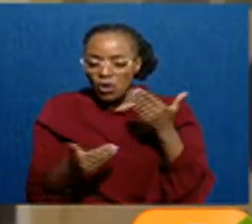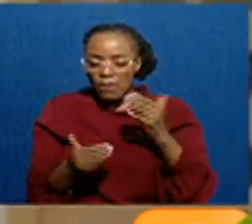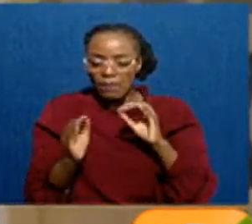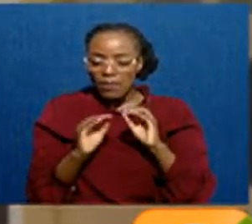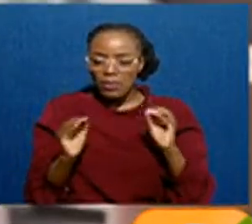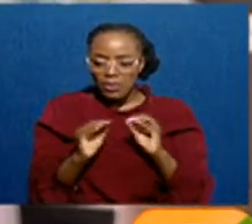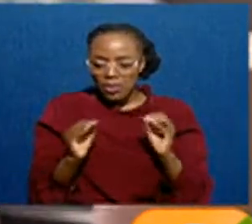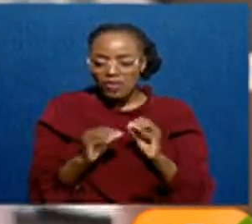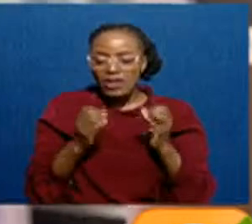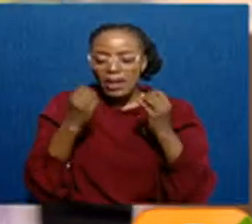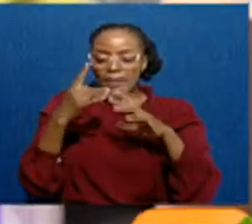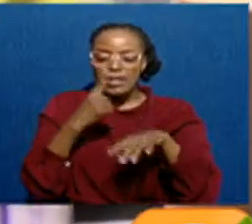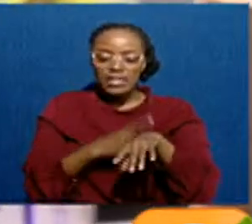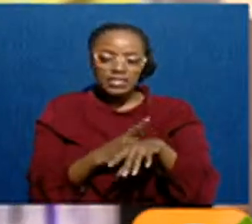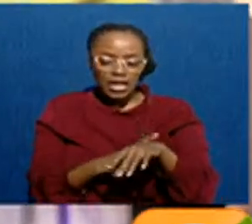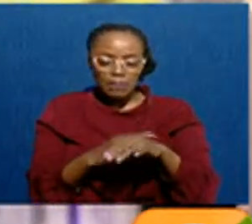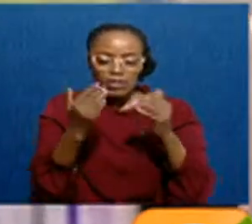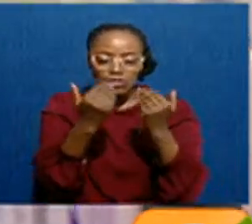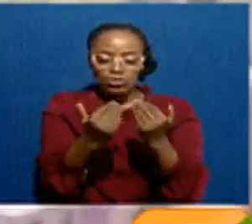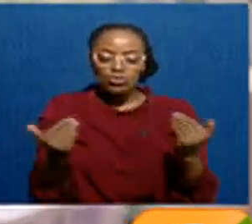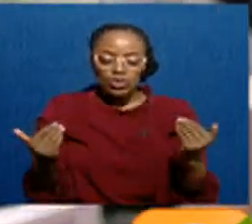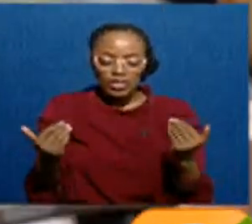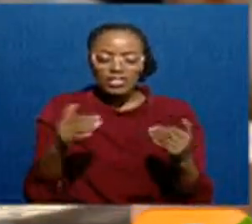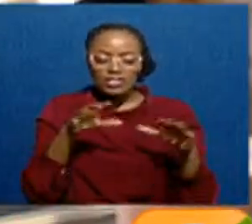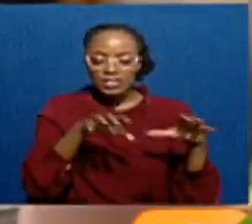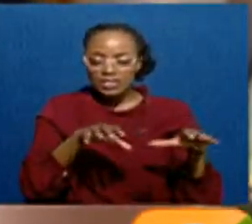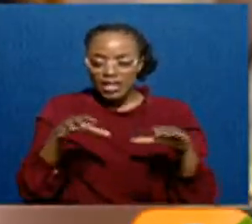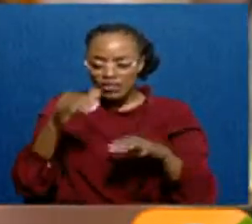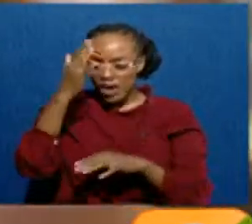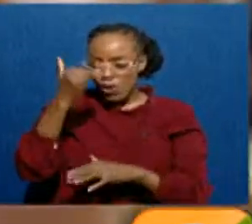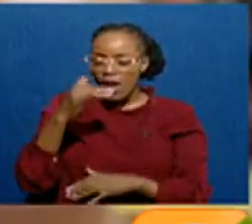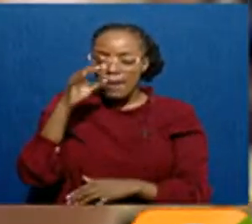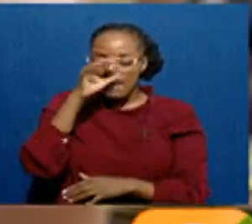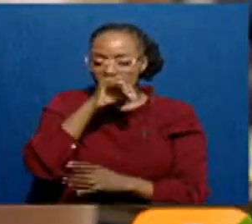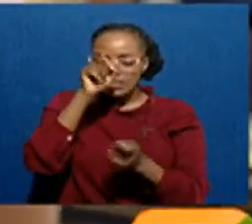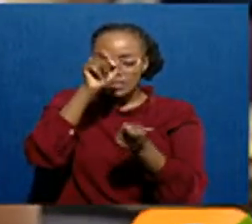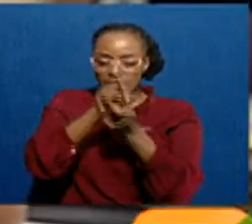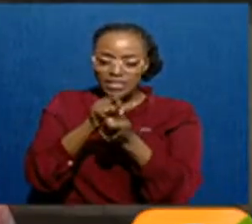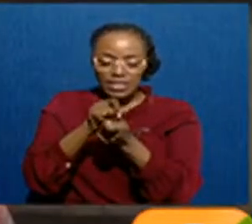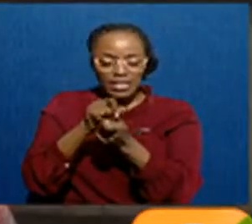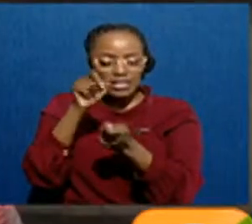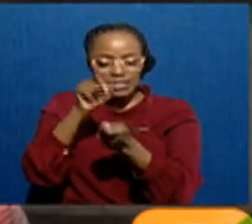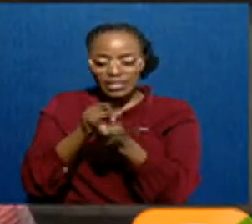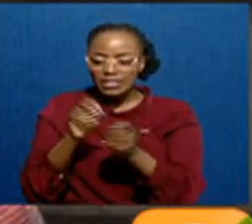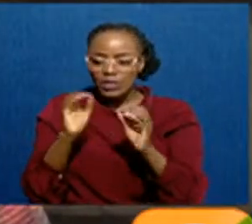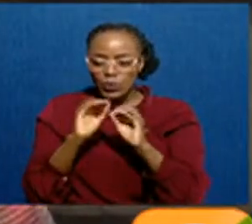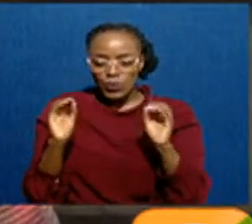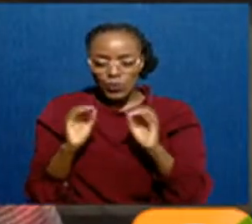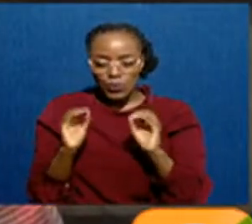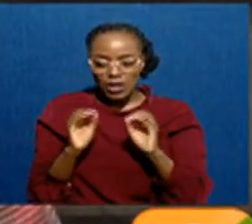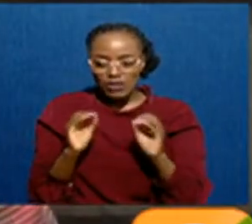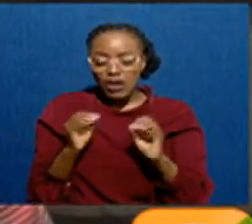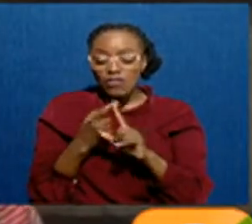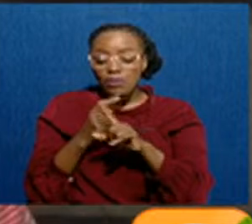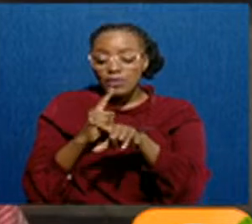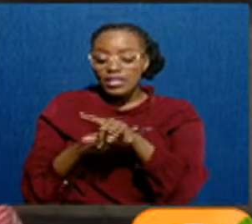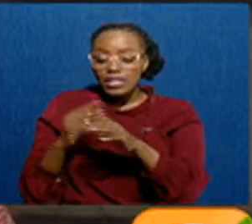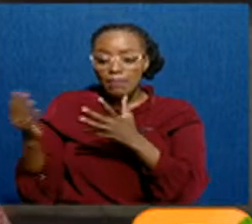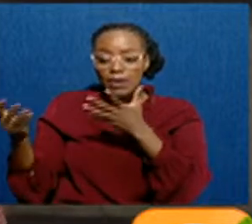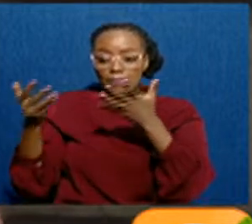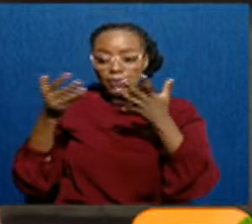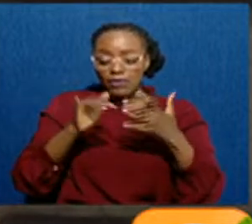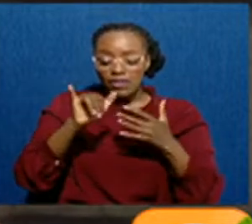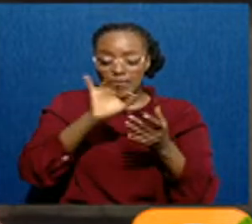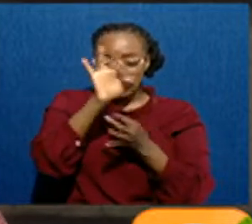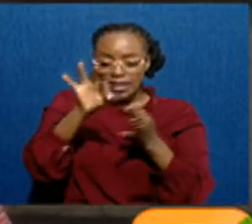in several instances, children suffer the consequences of misdiagnosis and lack of testing. Kitambo nimpeleke, hiyo